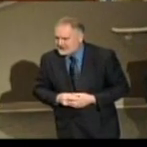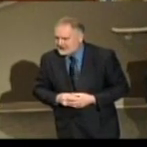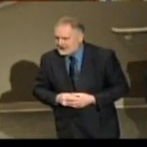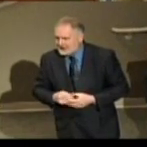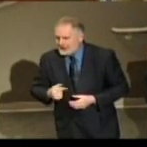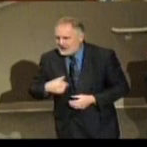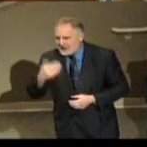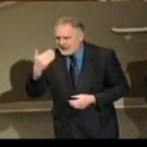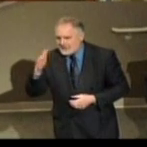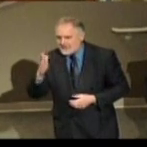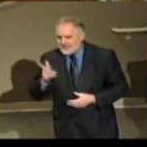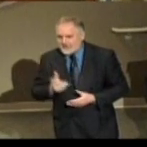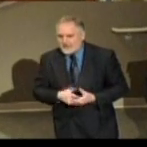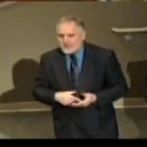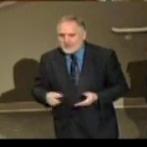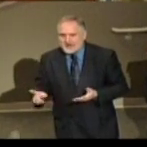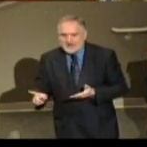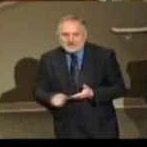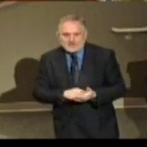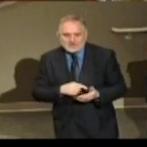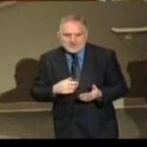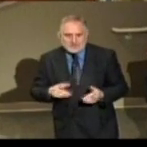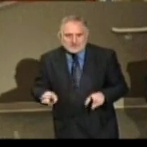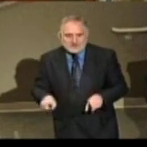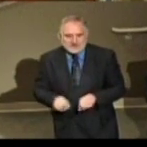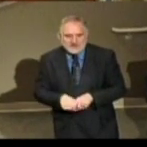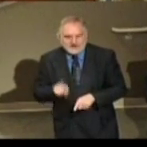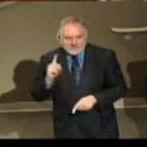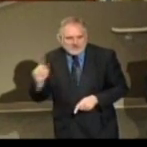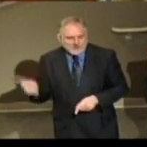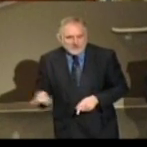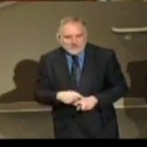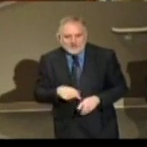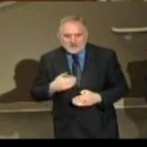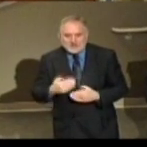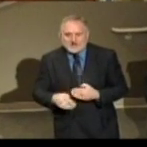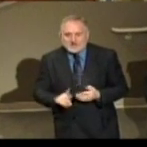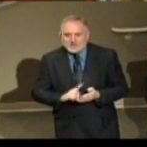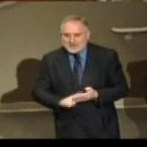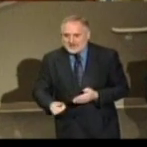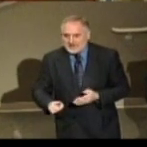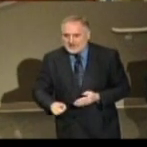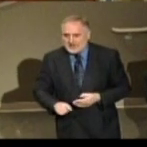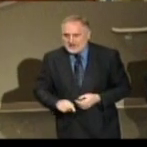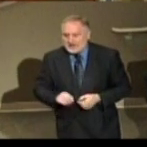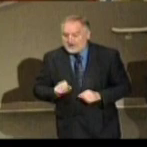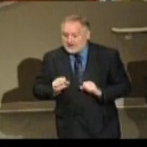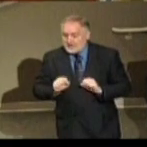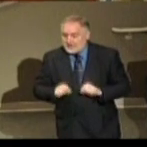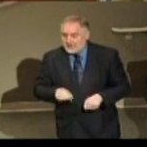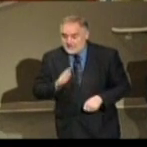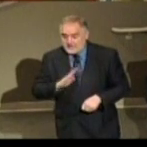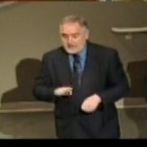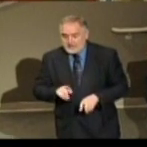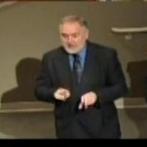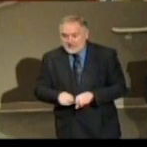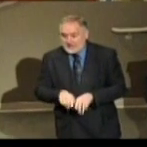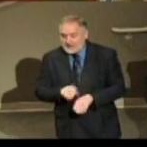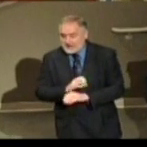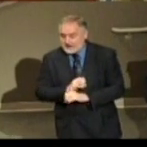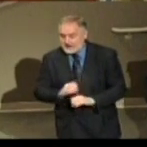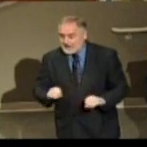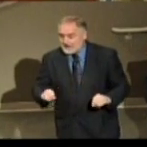I don't know what last week was like, but next week can be unlike any you've ever lived in your life if you say,